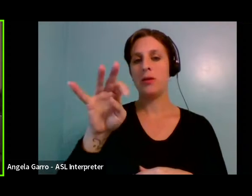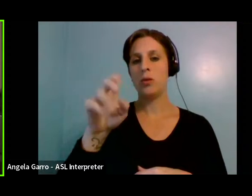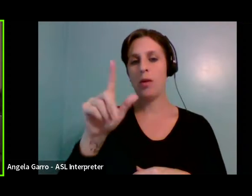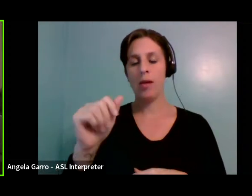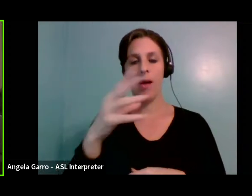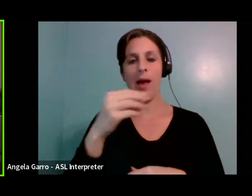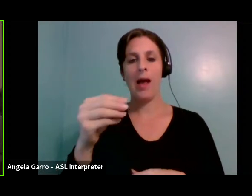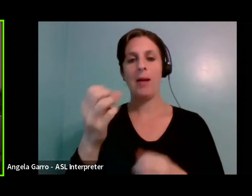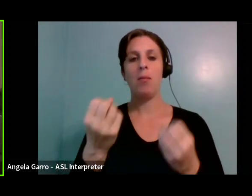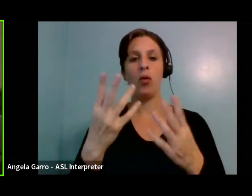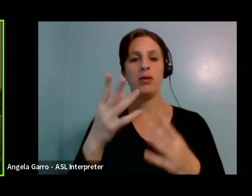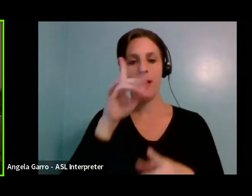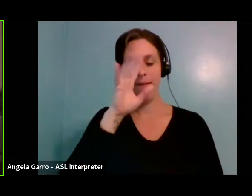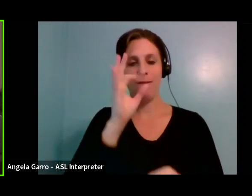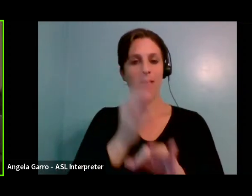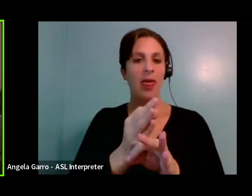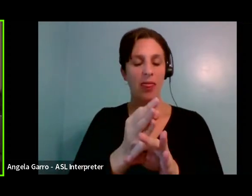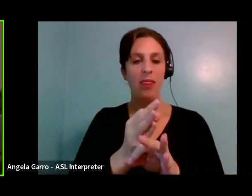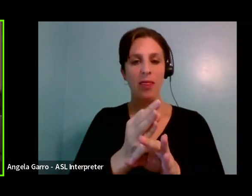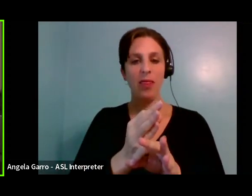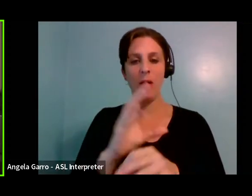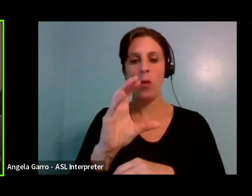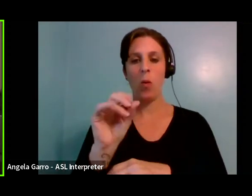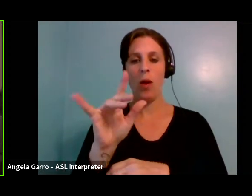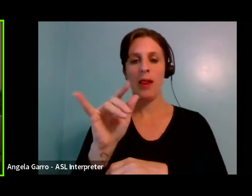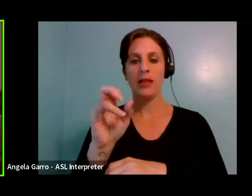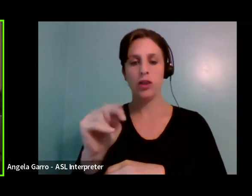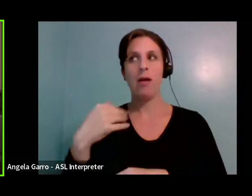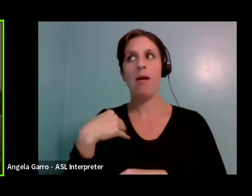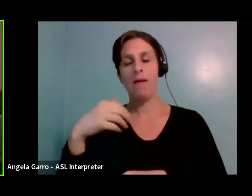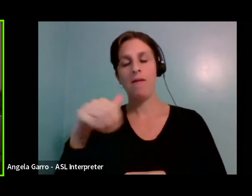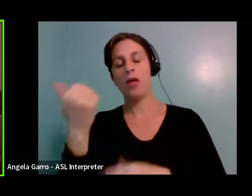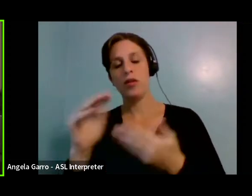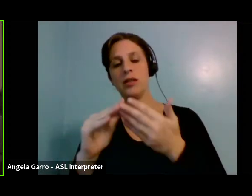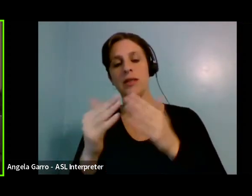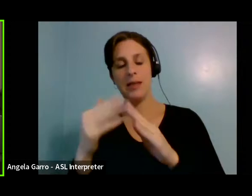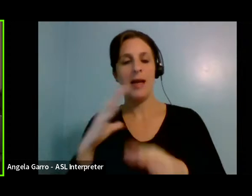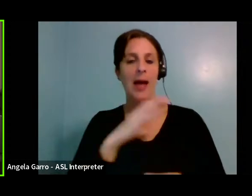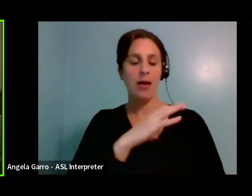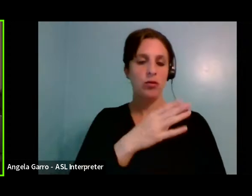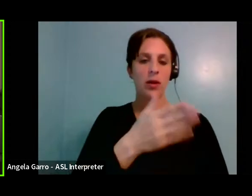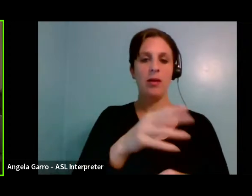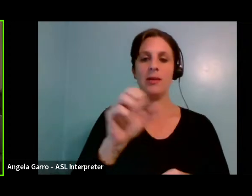Coalition. And there were other city council members there, the San Mateo mayor,